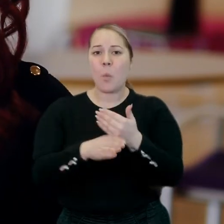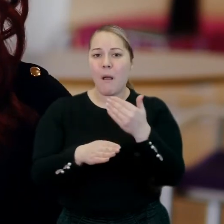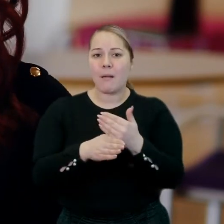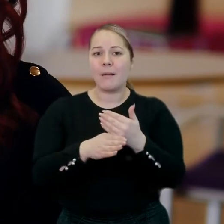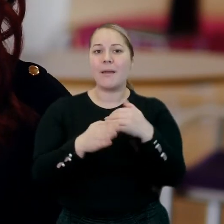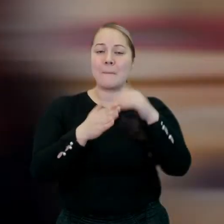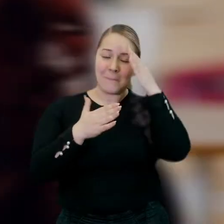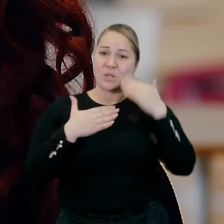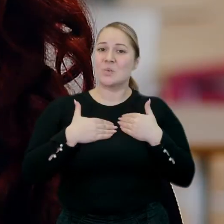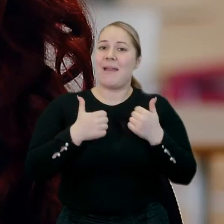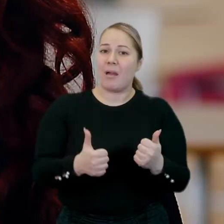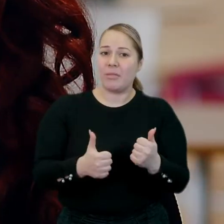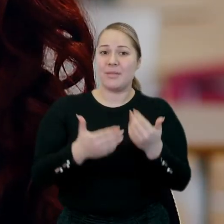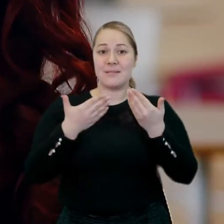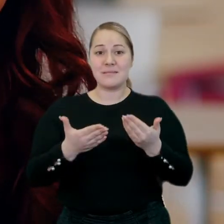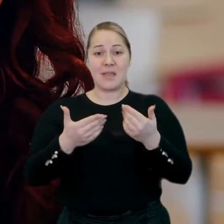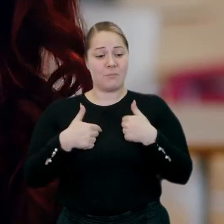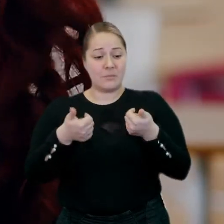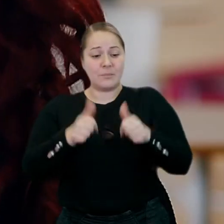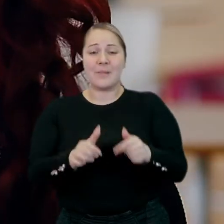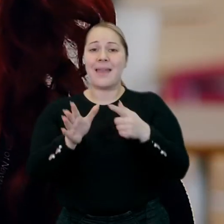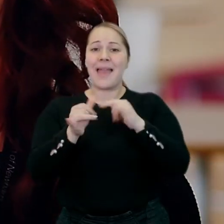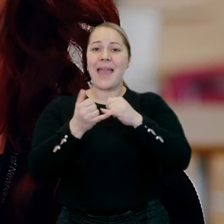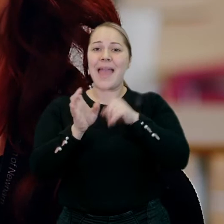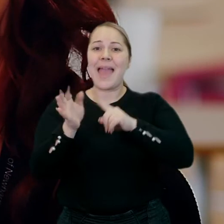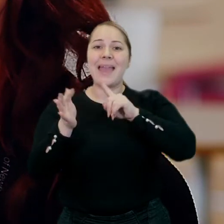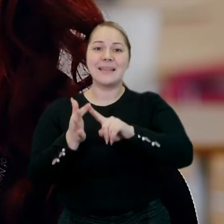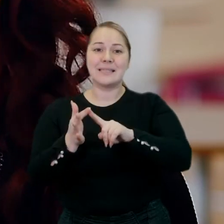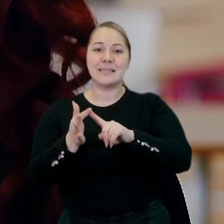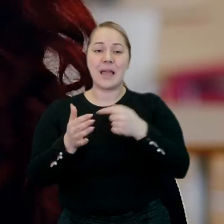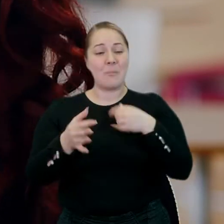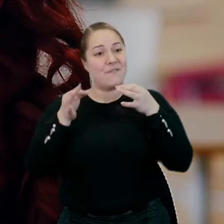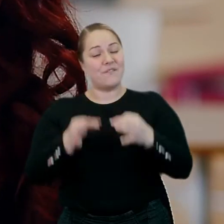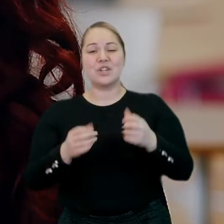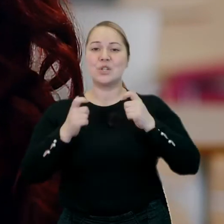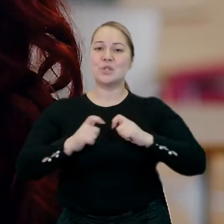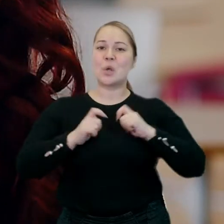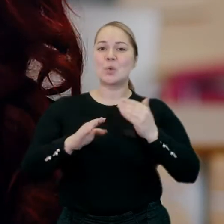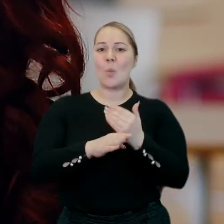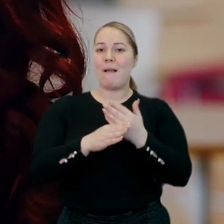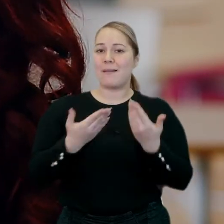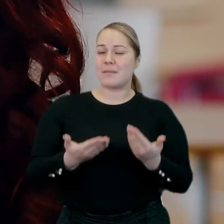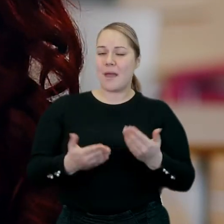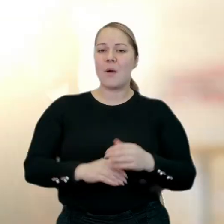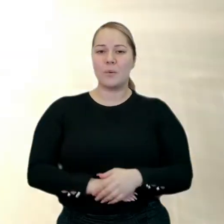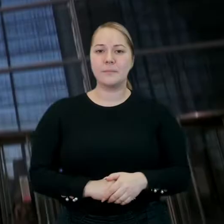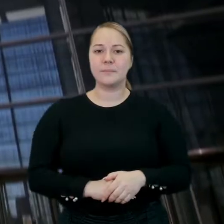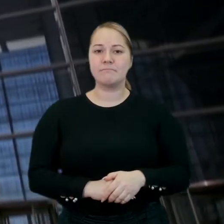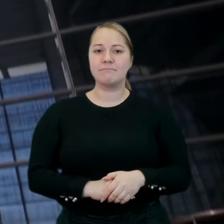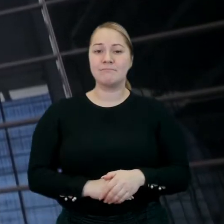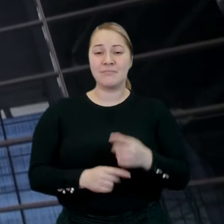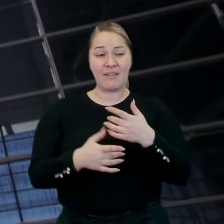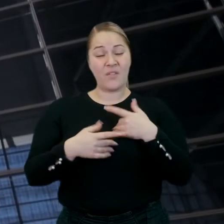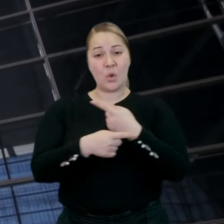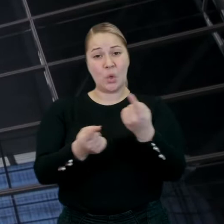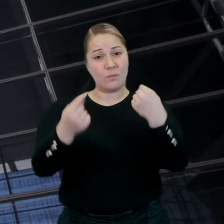the mental health team. Now I am done with my ASYE, so I'm a social worker now. I think that